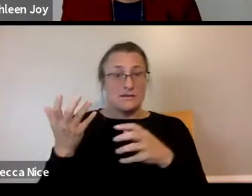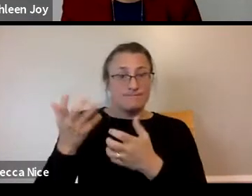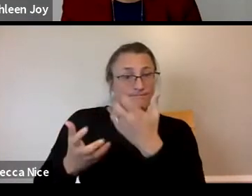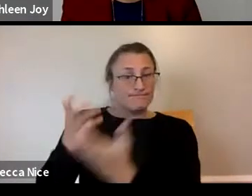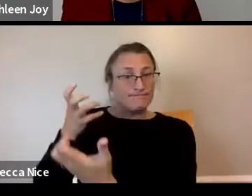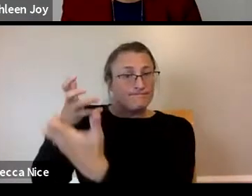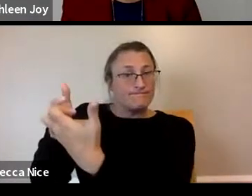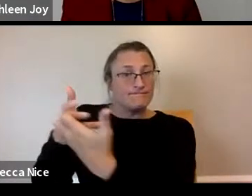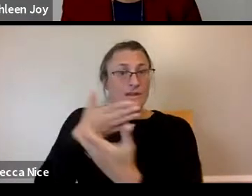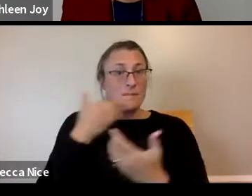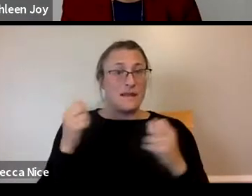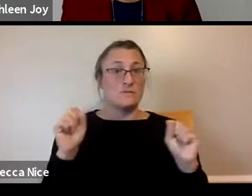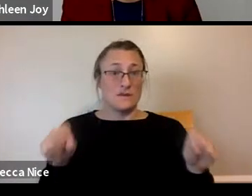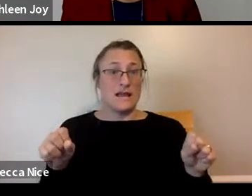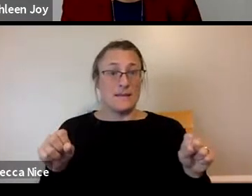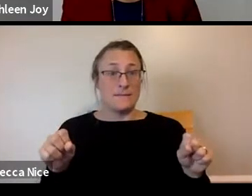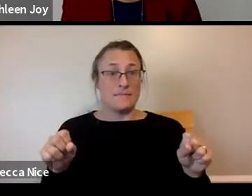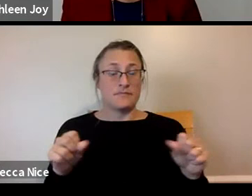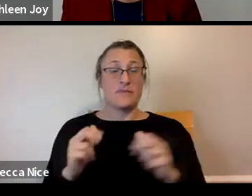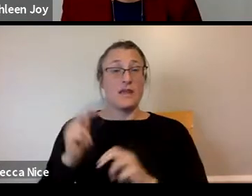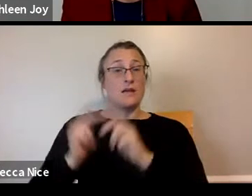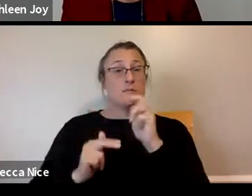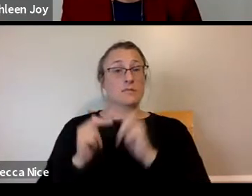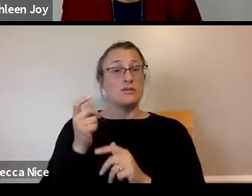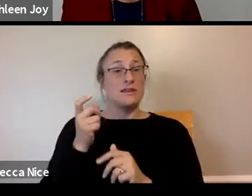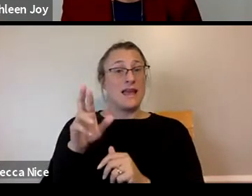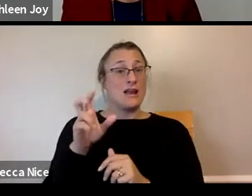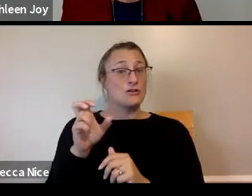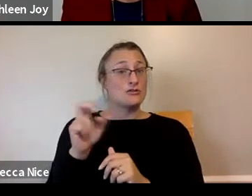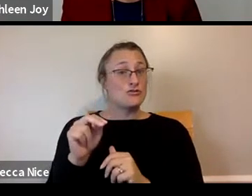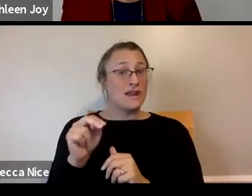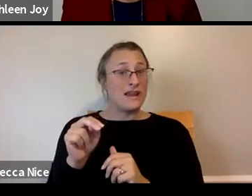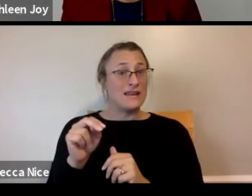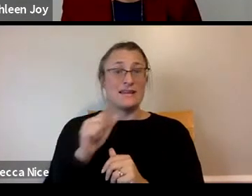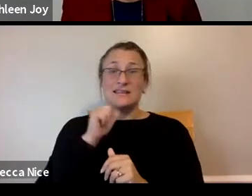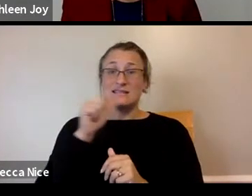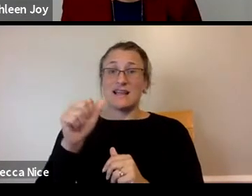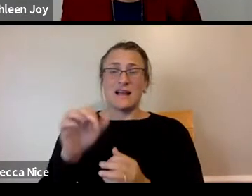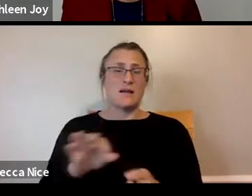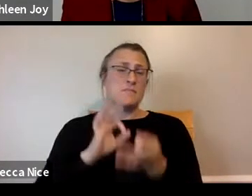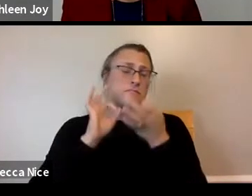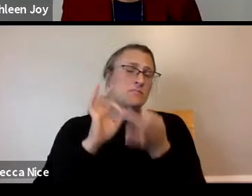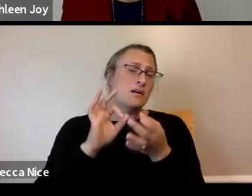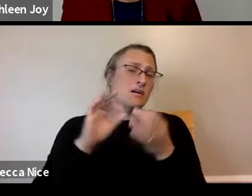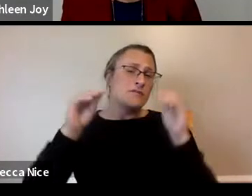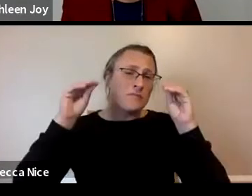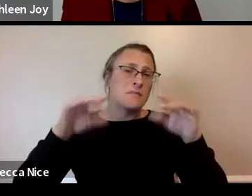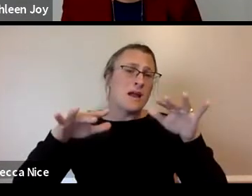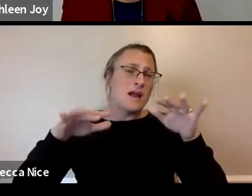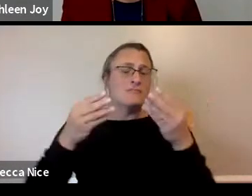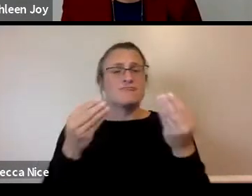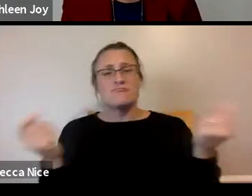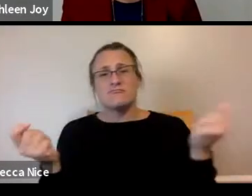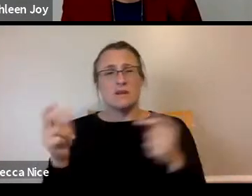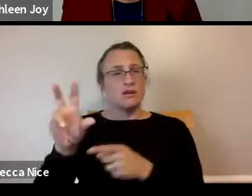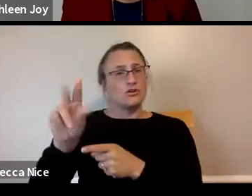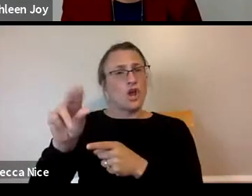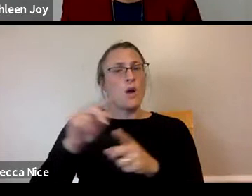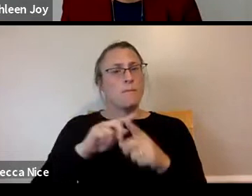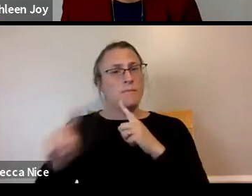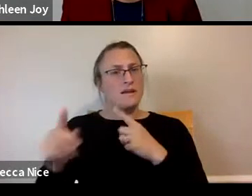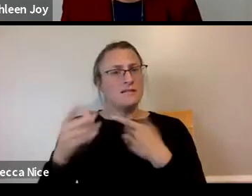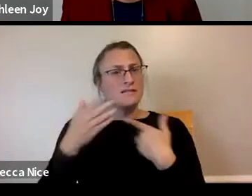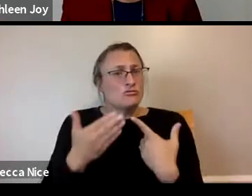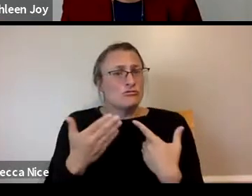got. Building the air train is not a panacea, but it is good, it is common sense, it is the